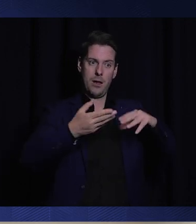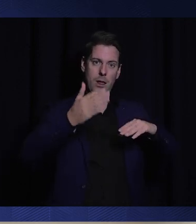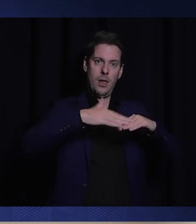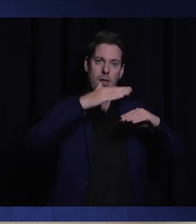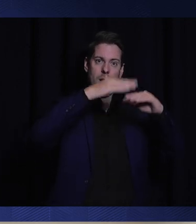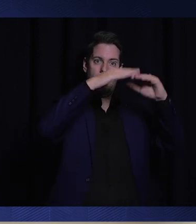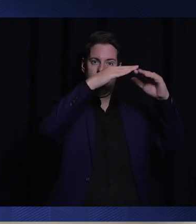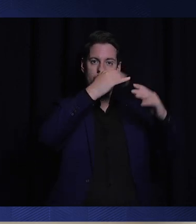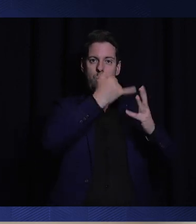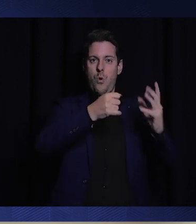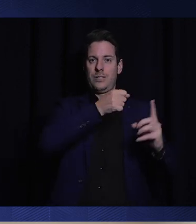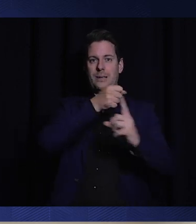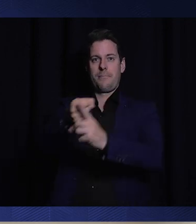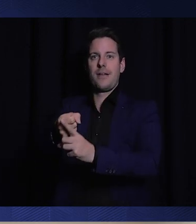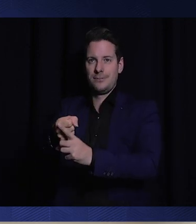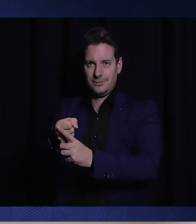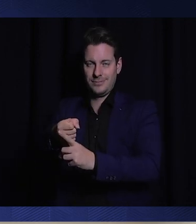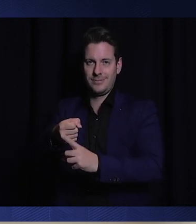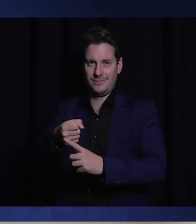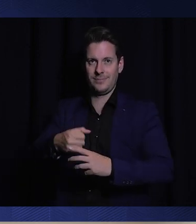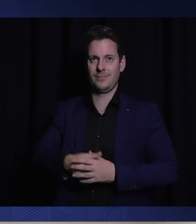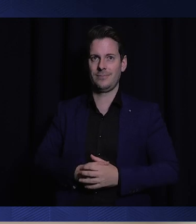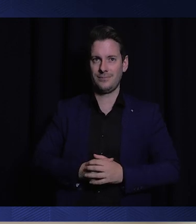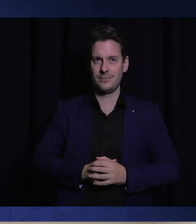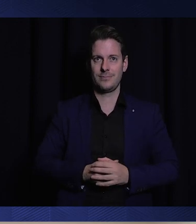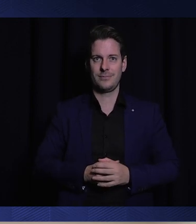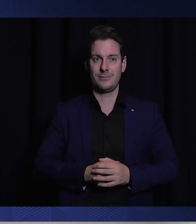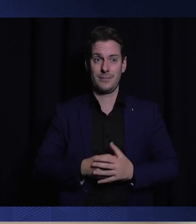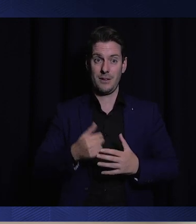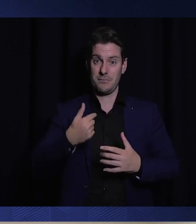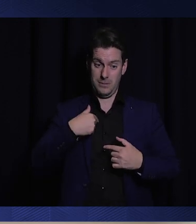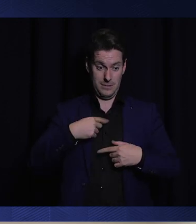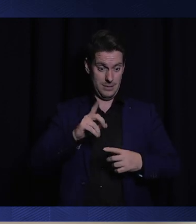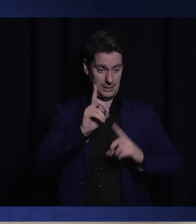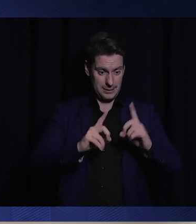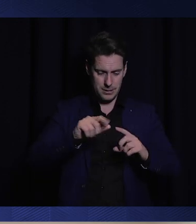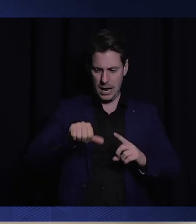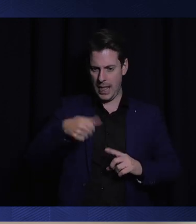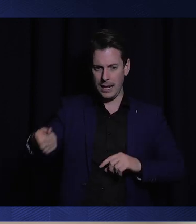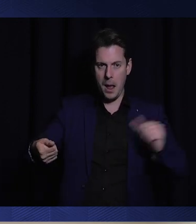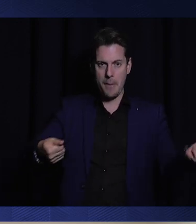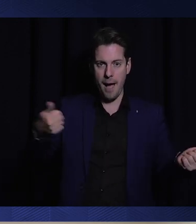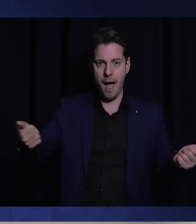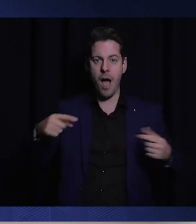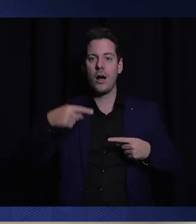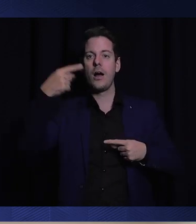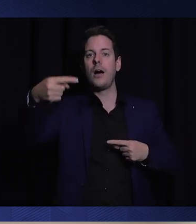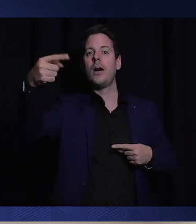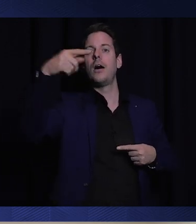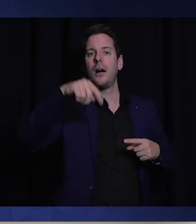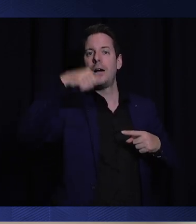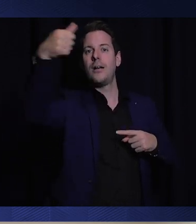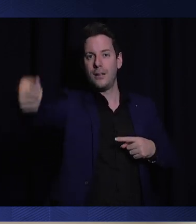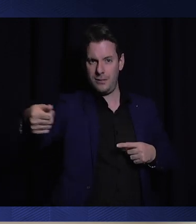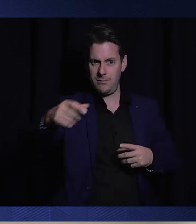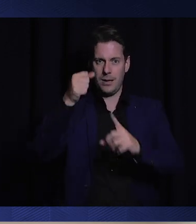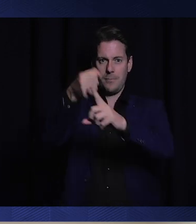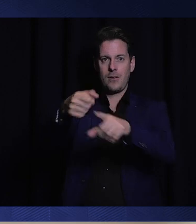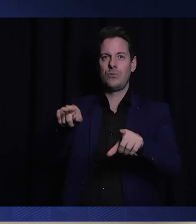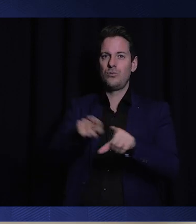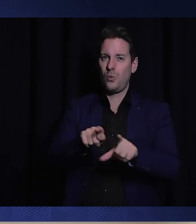planning, ensuring that we are using both customary practices and new technologies to try and reduce